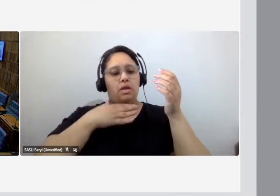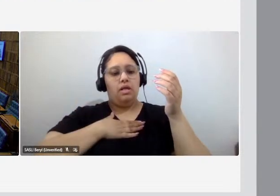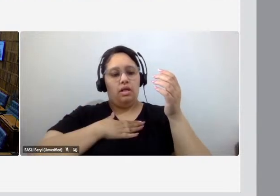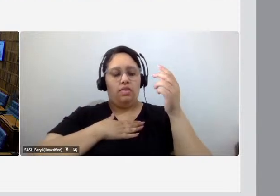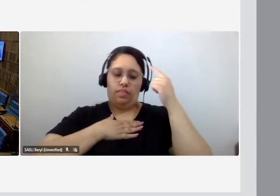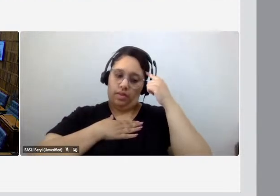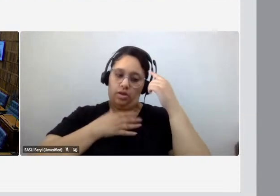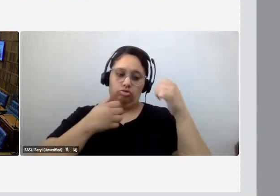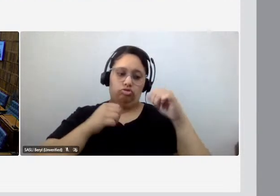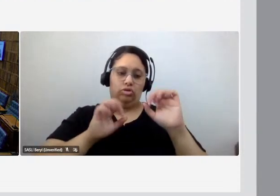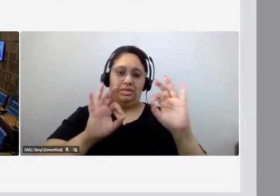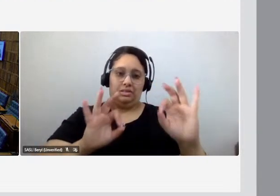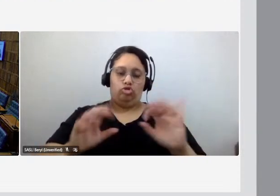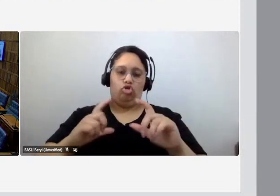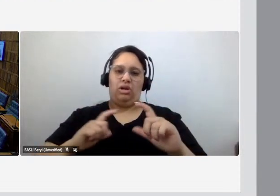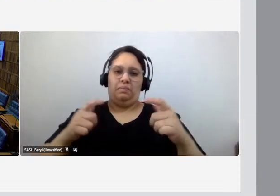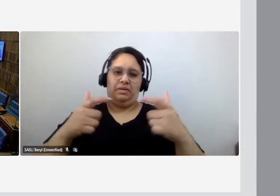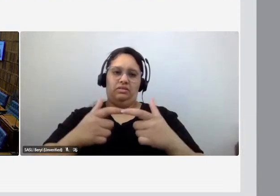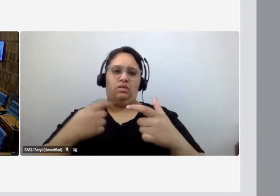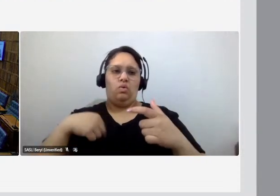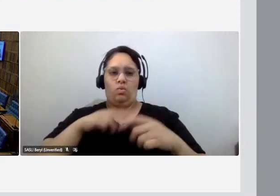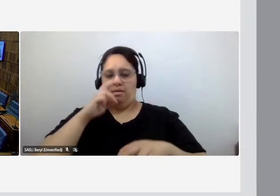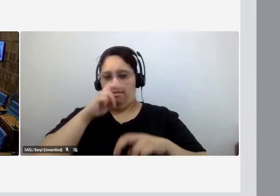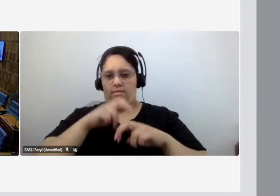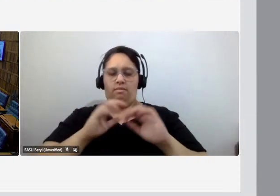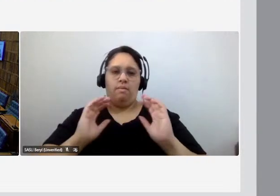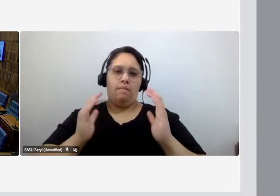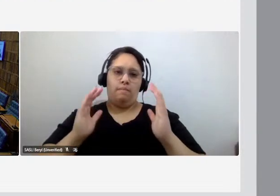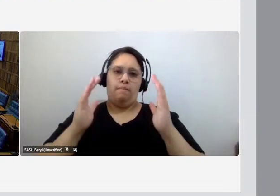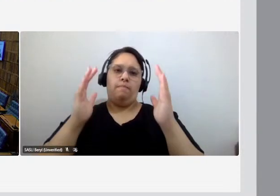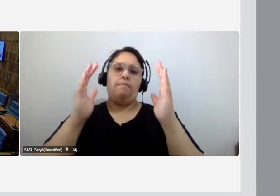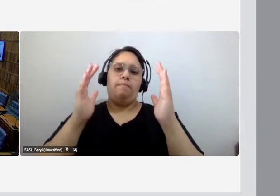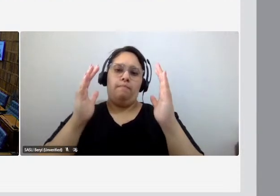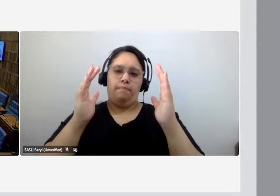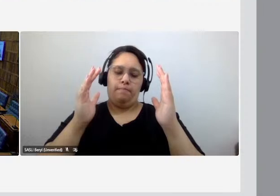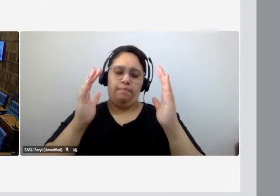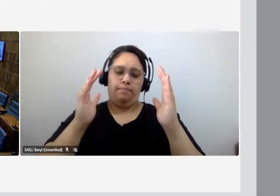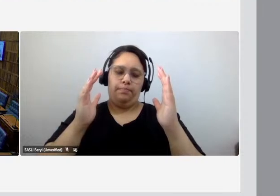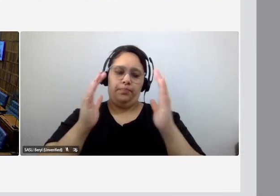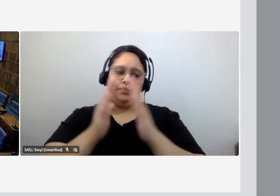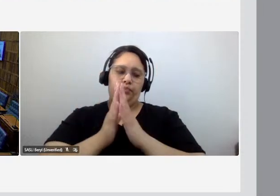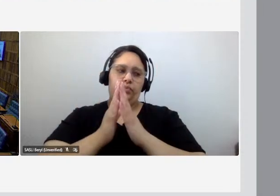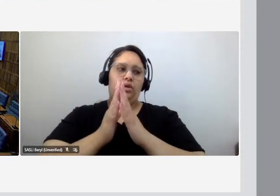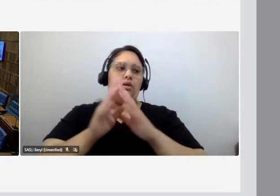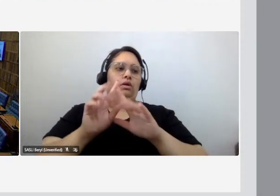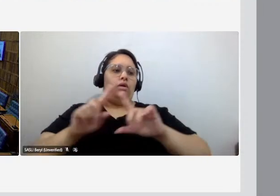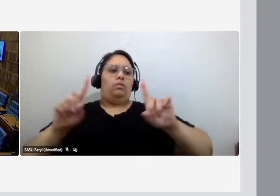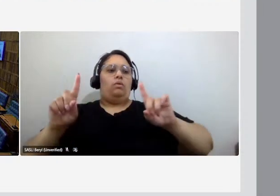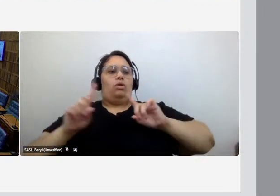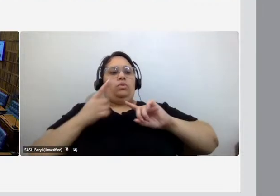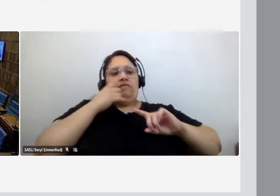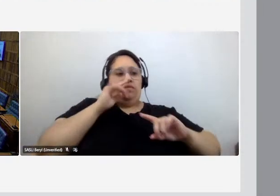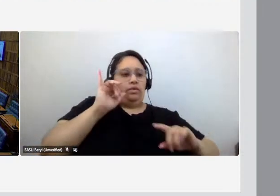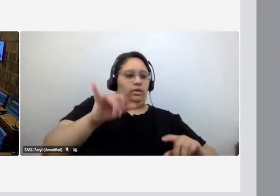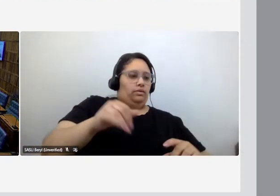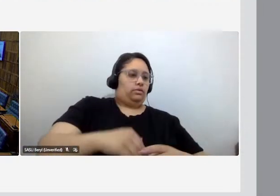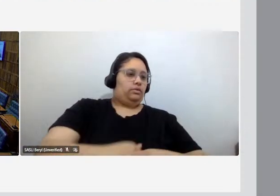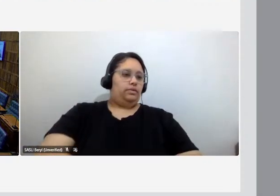Chair, this committee ought to applaud the department for that.